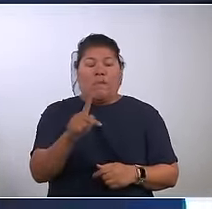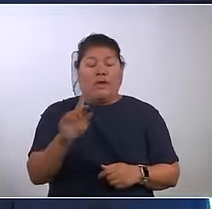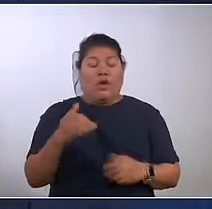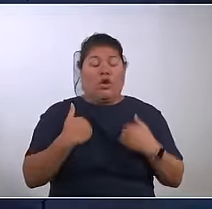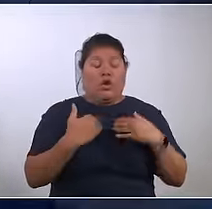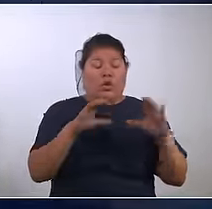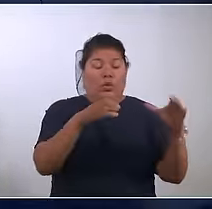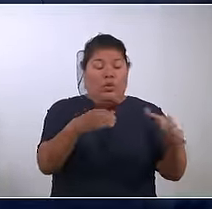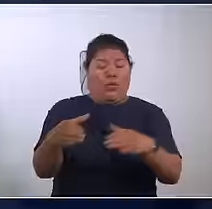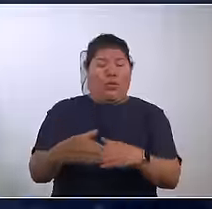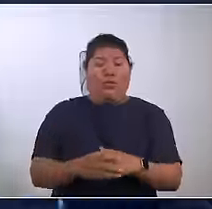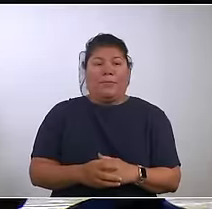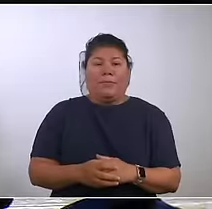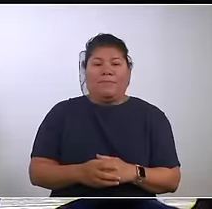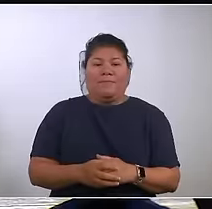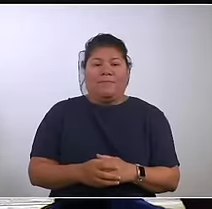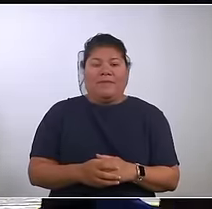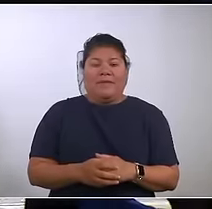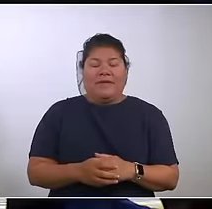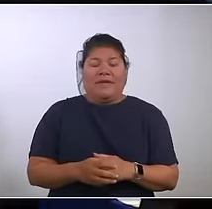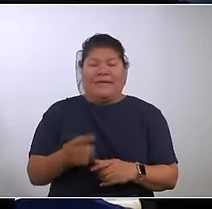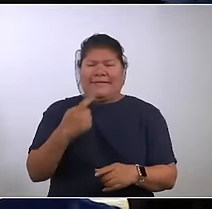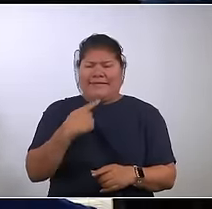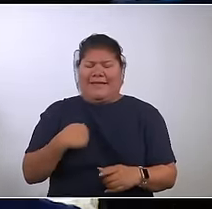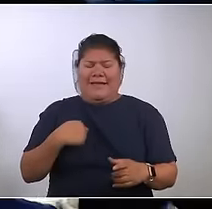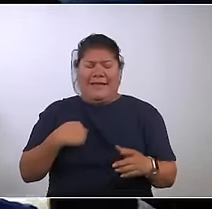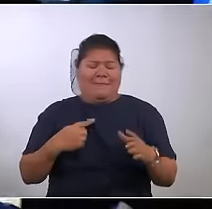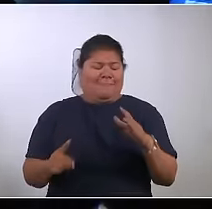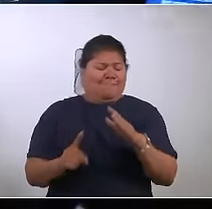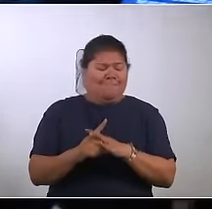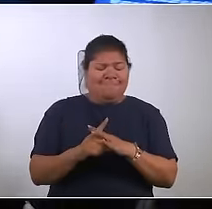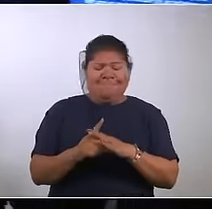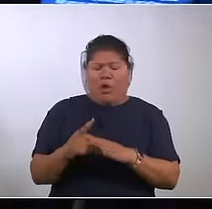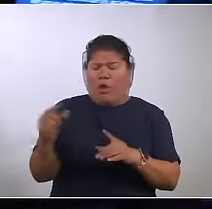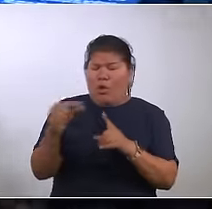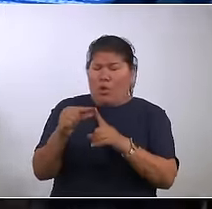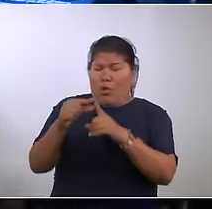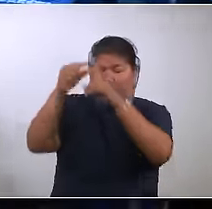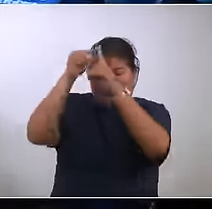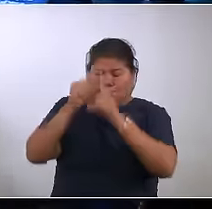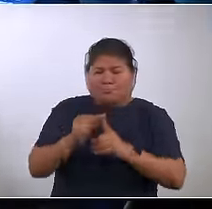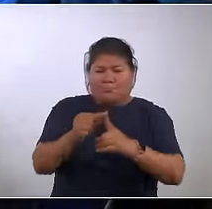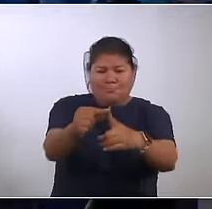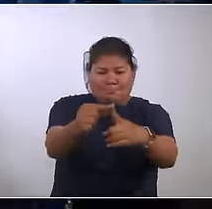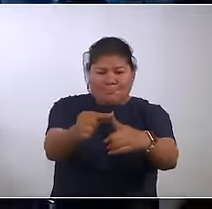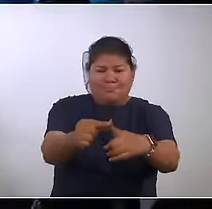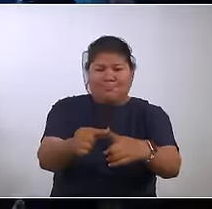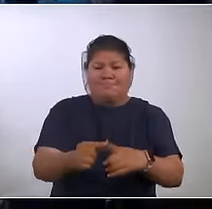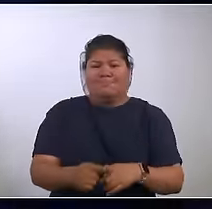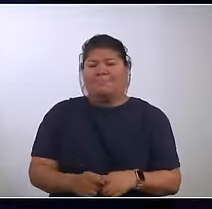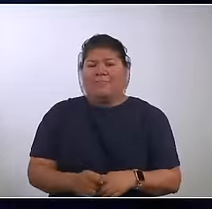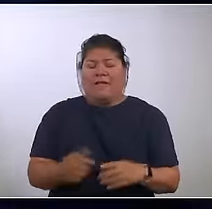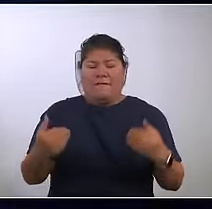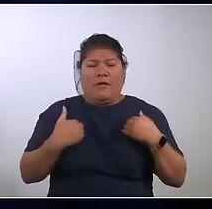group. Cuando vaya a su grupo de jóvenes. And you come and say, I come with the word of the Lord. Y dice, yo vengo con for palabra our young de Dios. People. Para